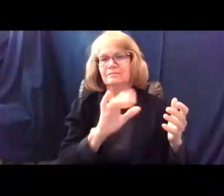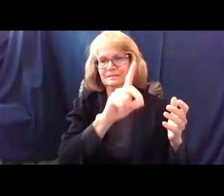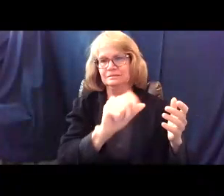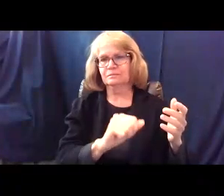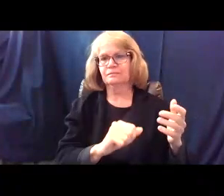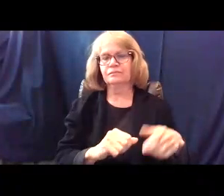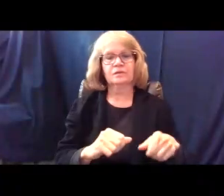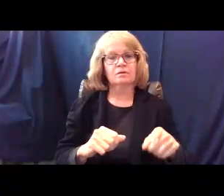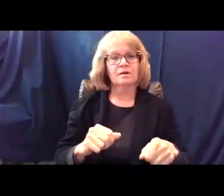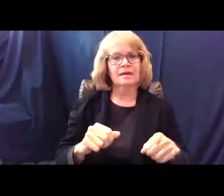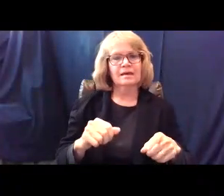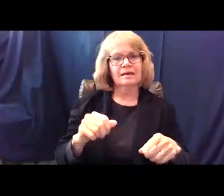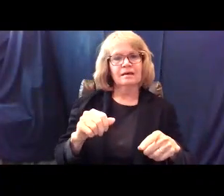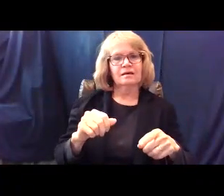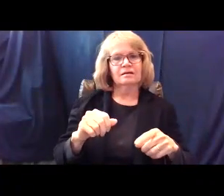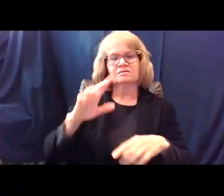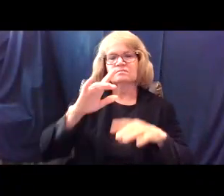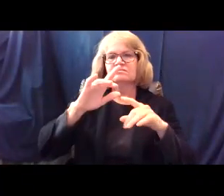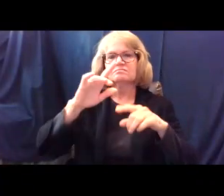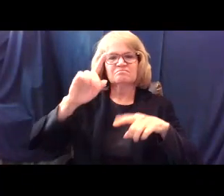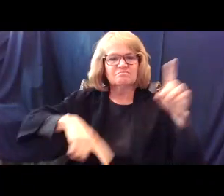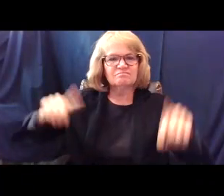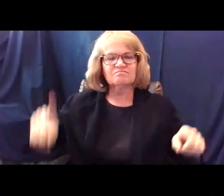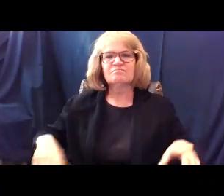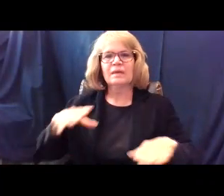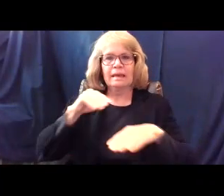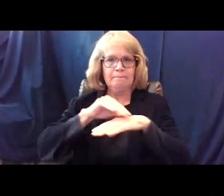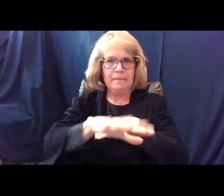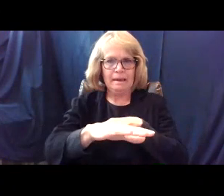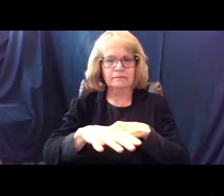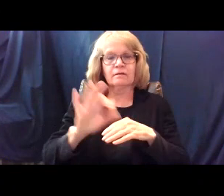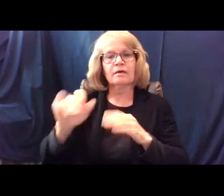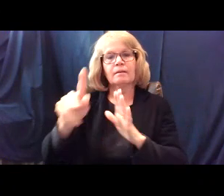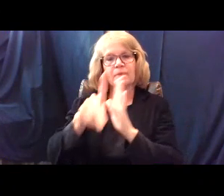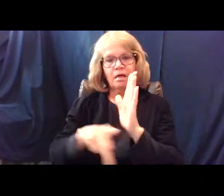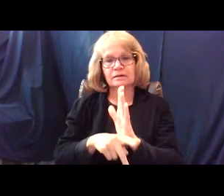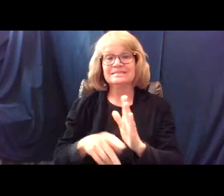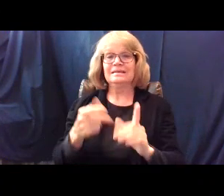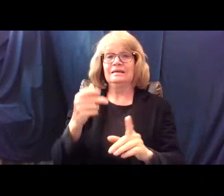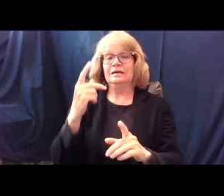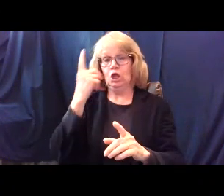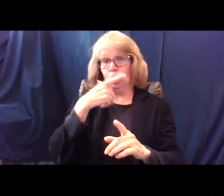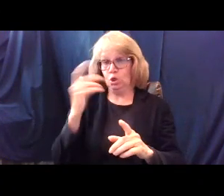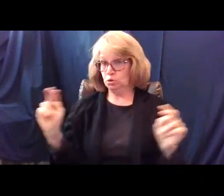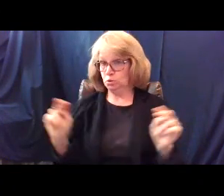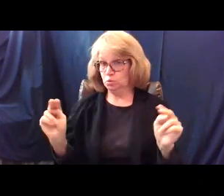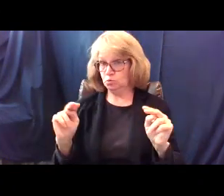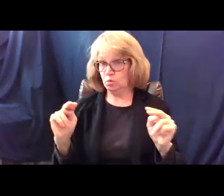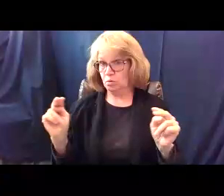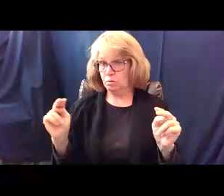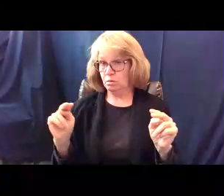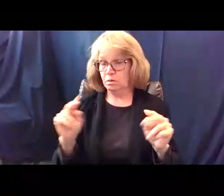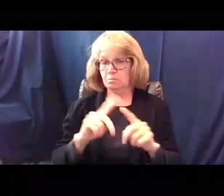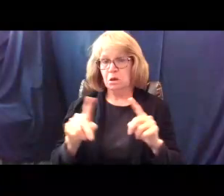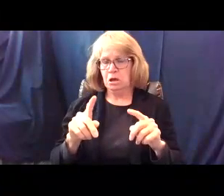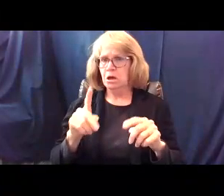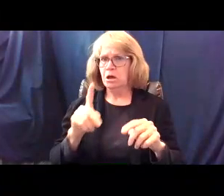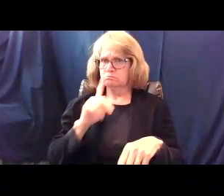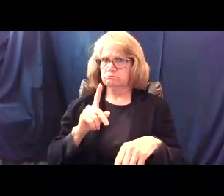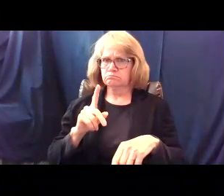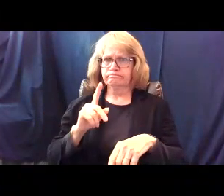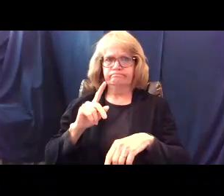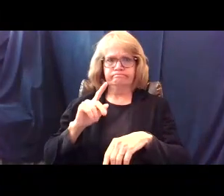little bit more subtle. So it's a policy that's neutral on its face, but it has an impact,